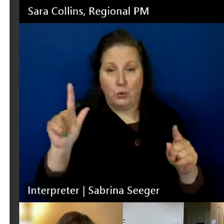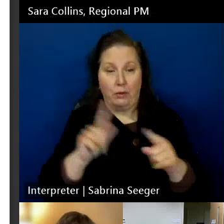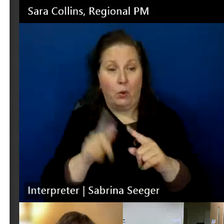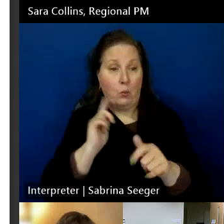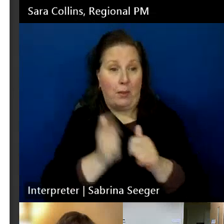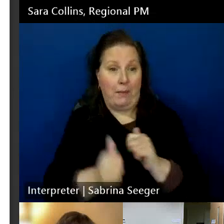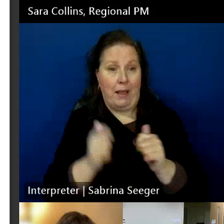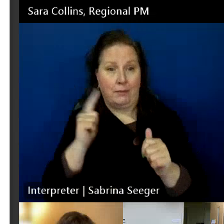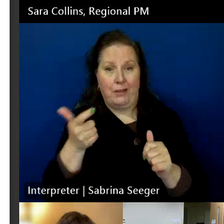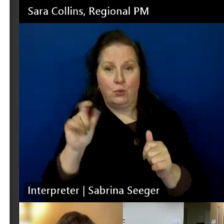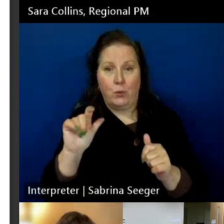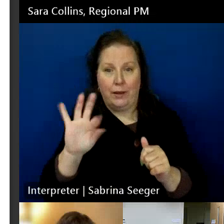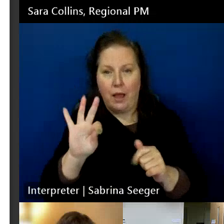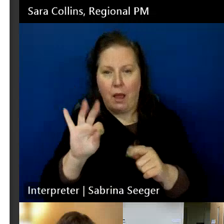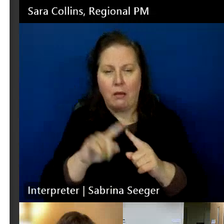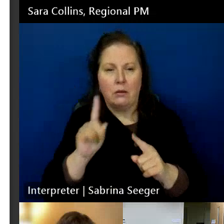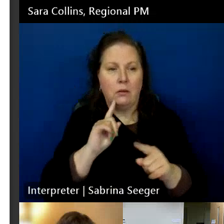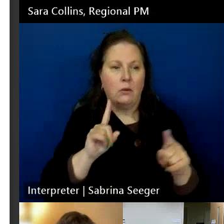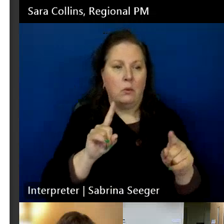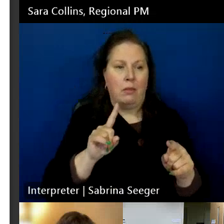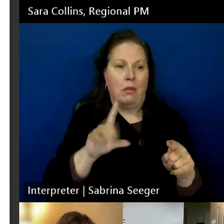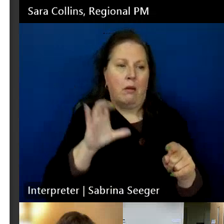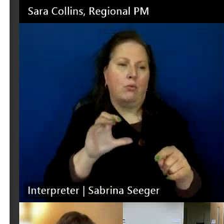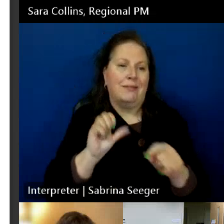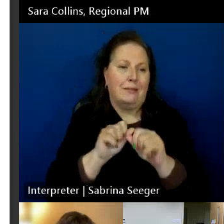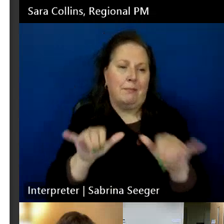with 100 symmetrical fiber.